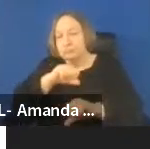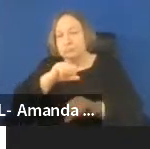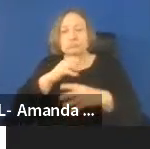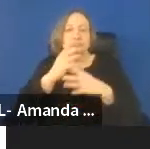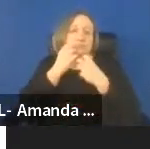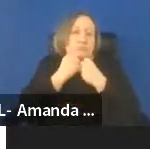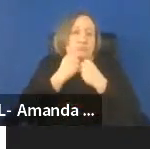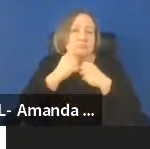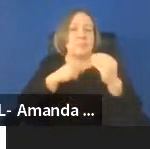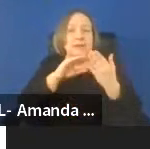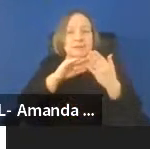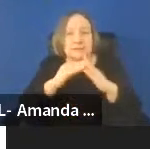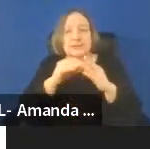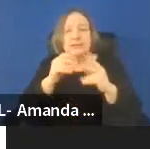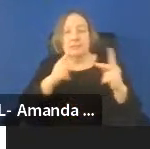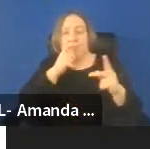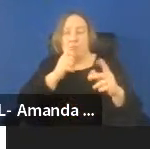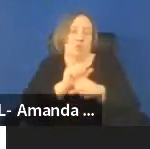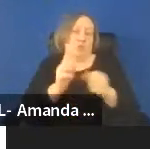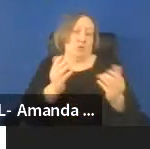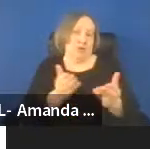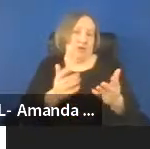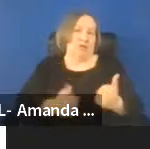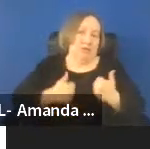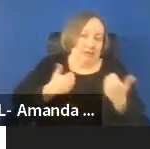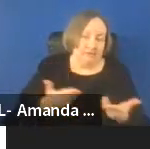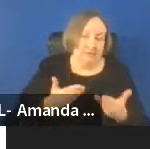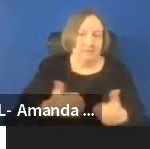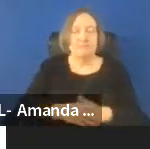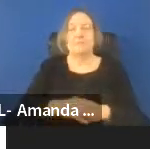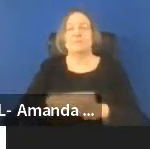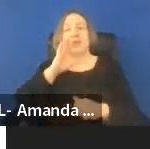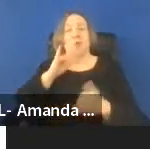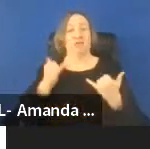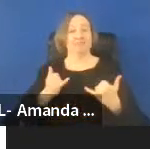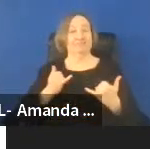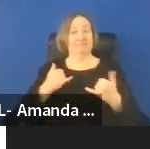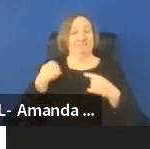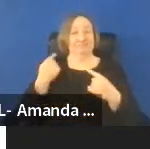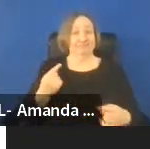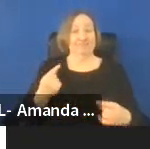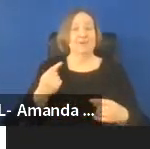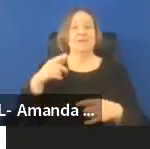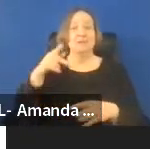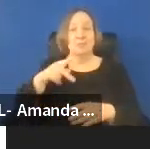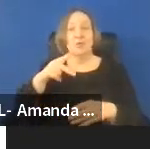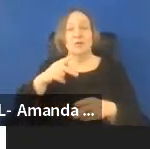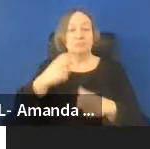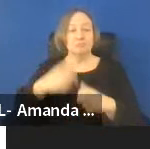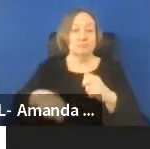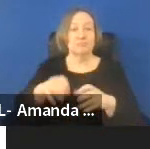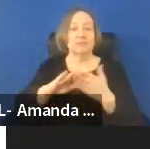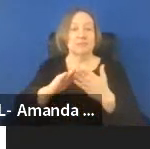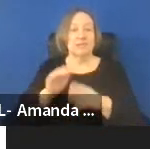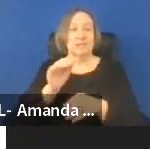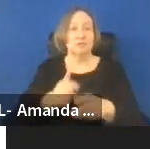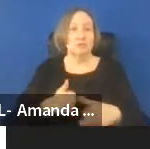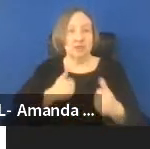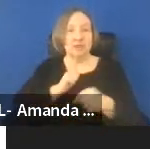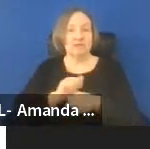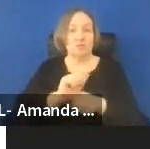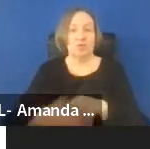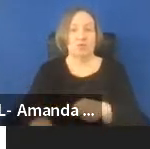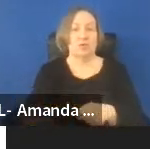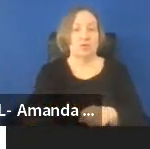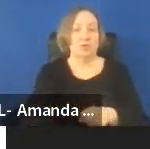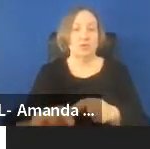We all know that at this time in history, Portland is a difficult city to live and work in, and there are a lot of problems.